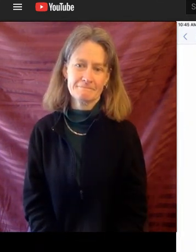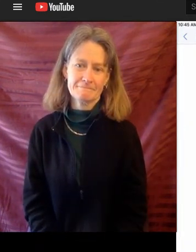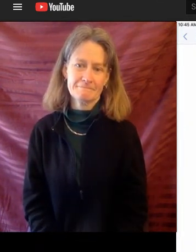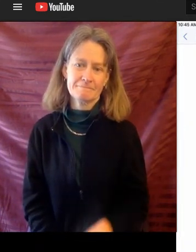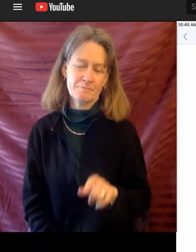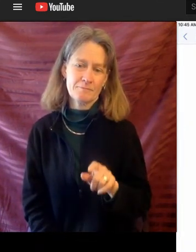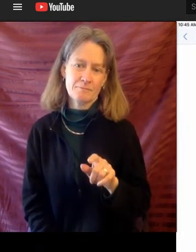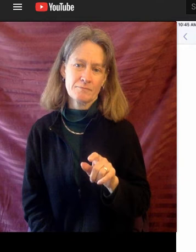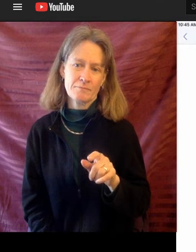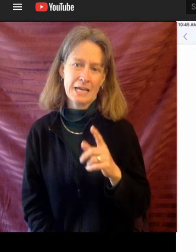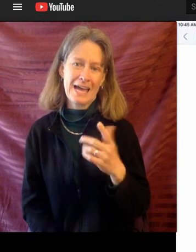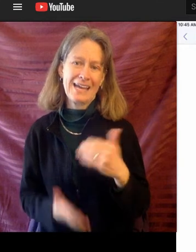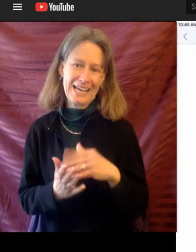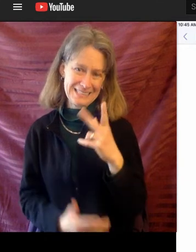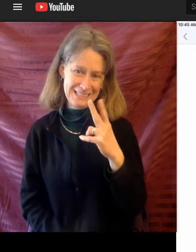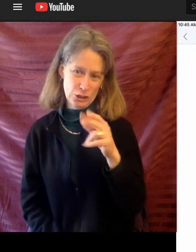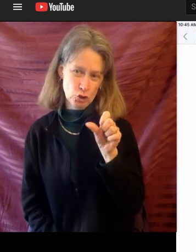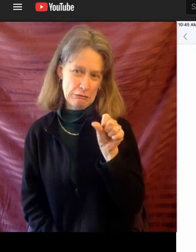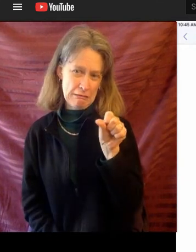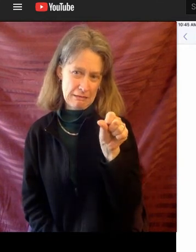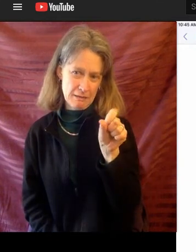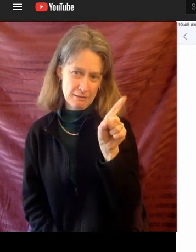click on my scissors again,